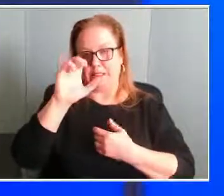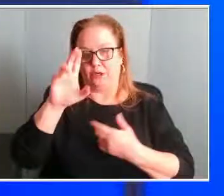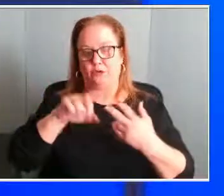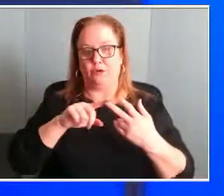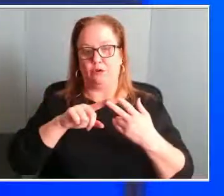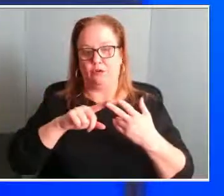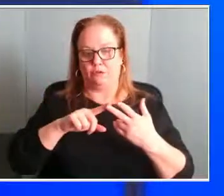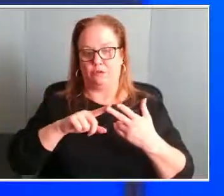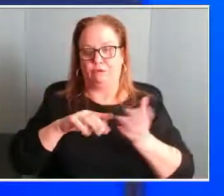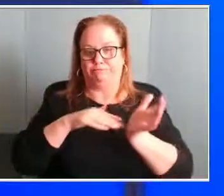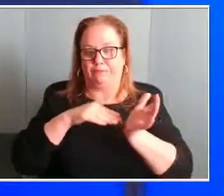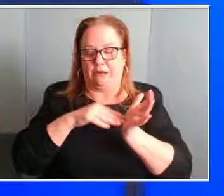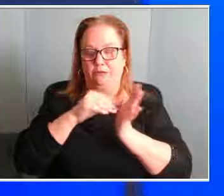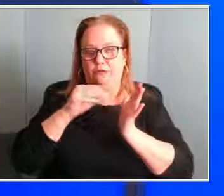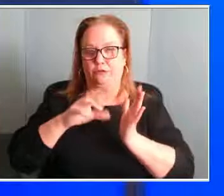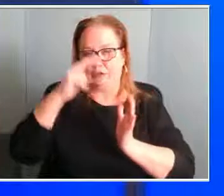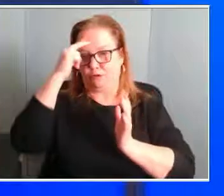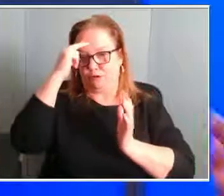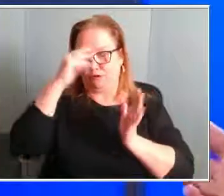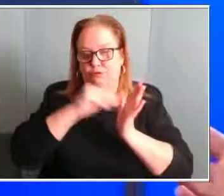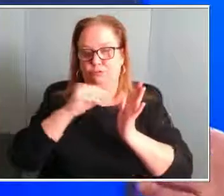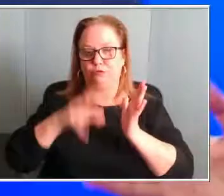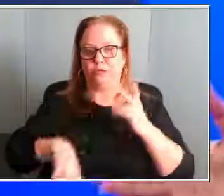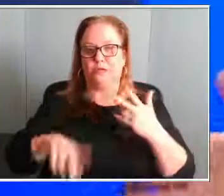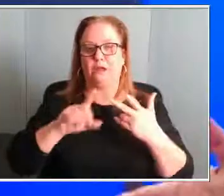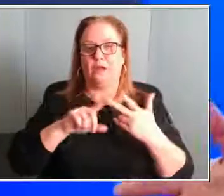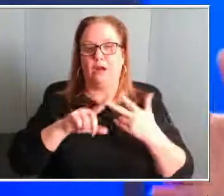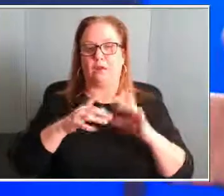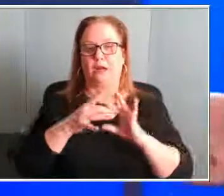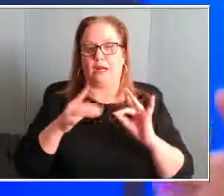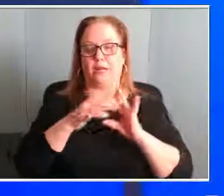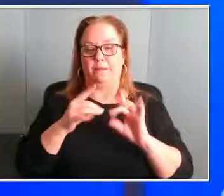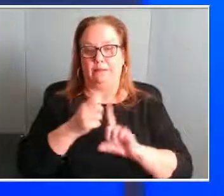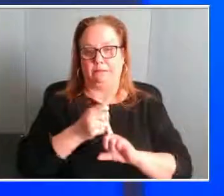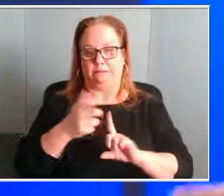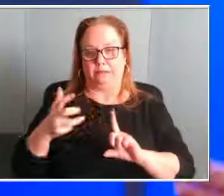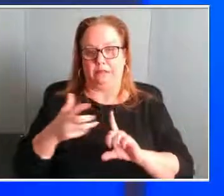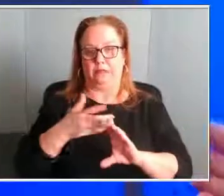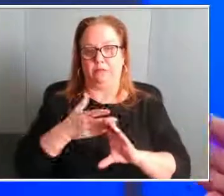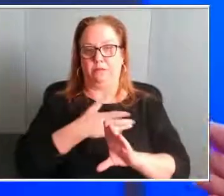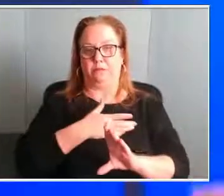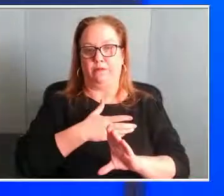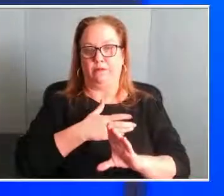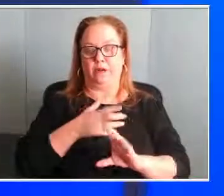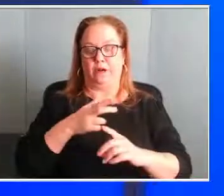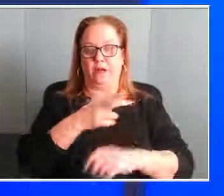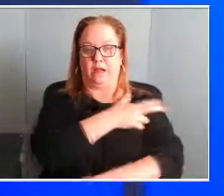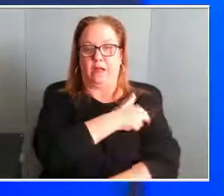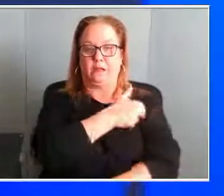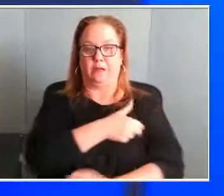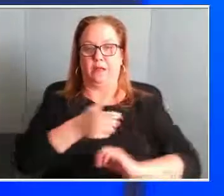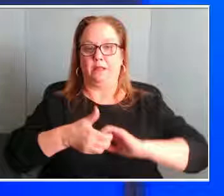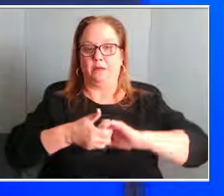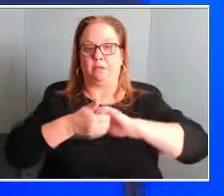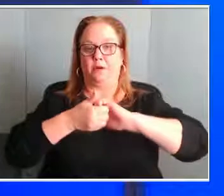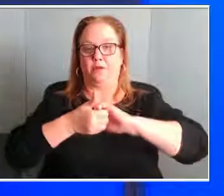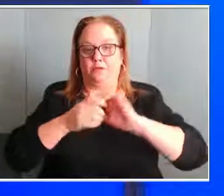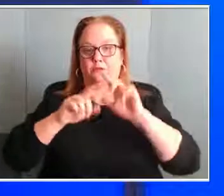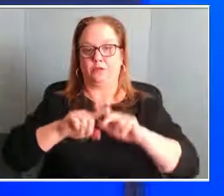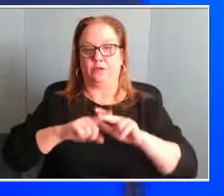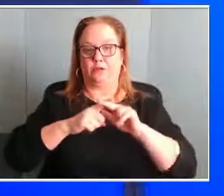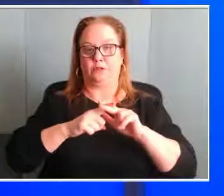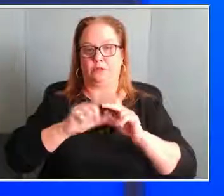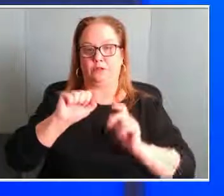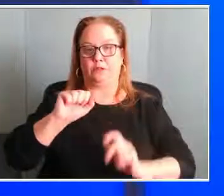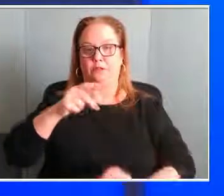know, all the ancillary services. But I do want to comment, kind of even extending before our hospital, the partnership really starts with spoke hospitals,